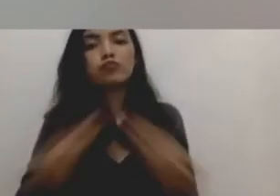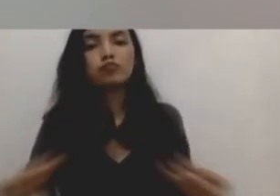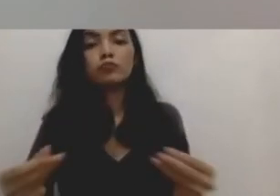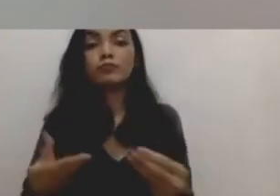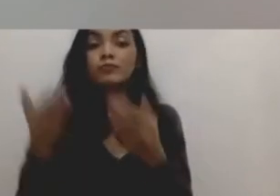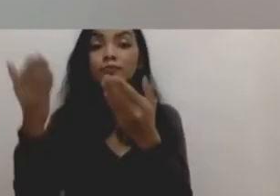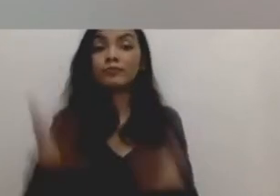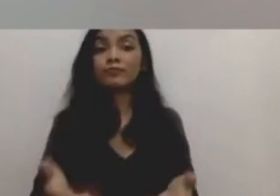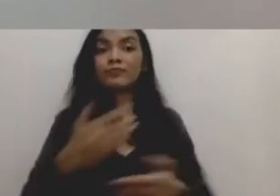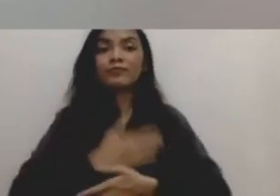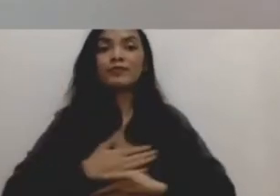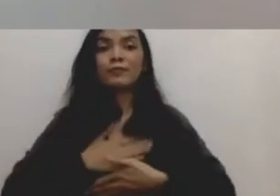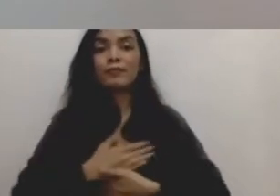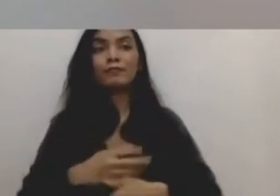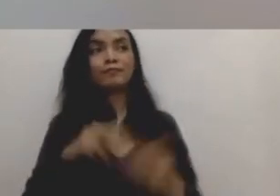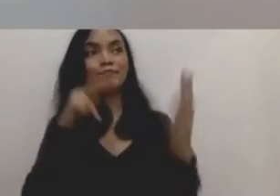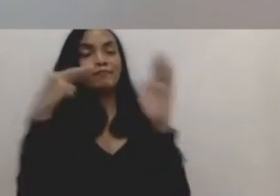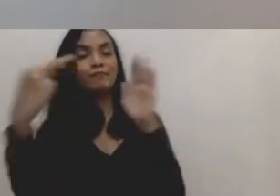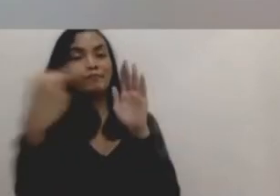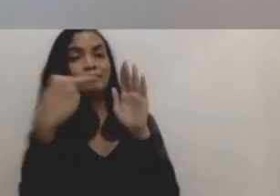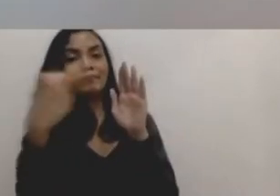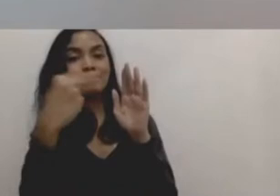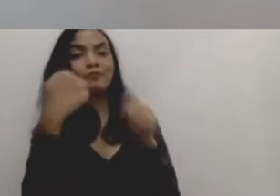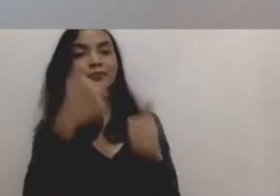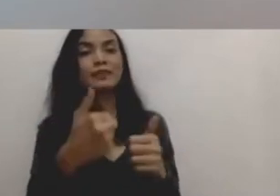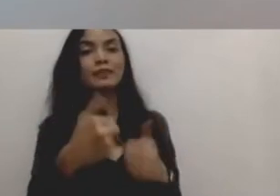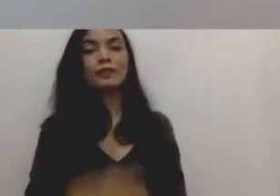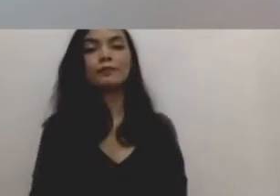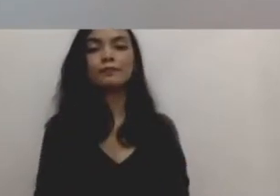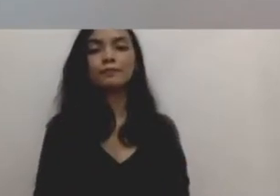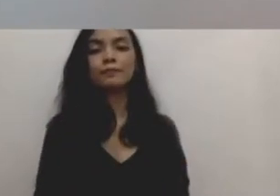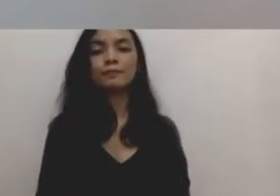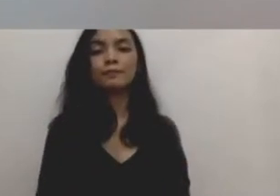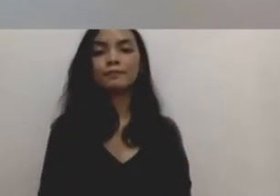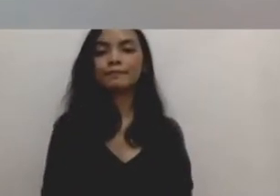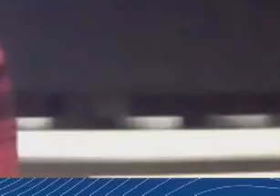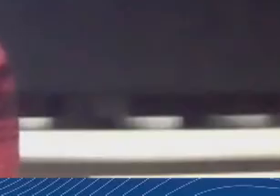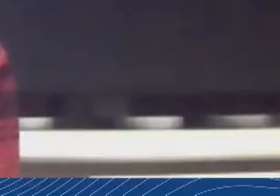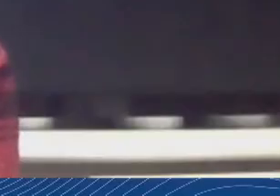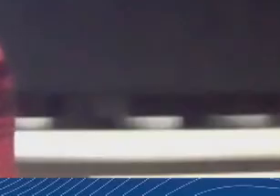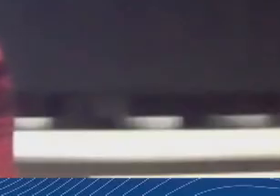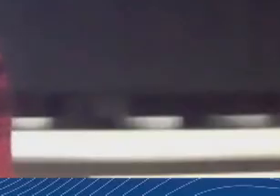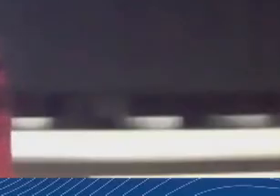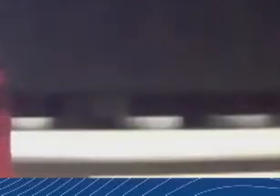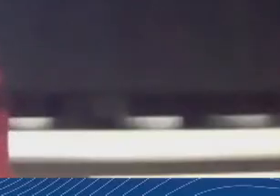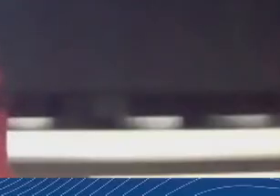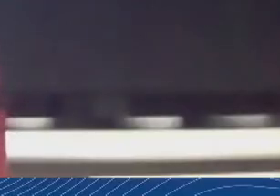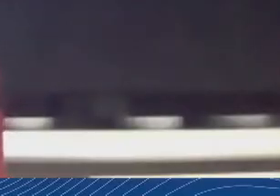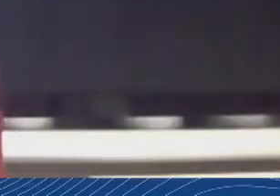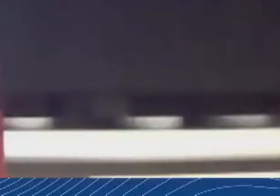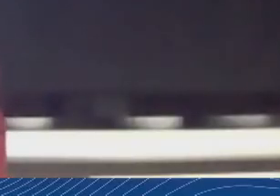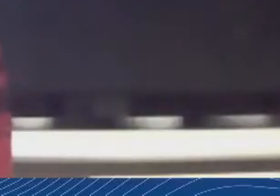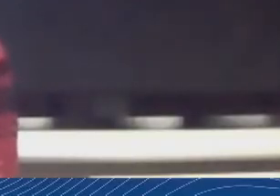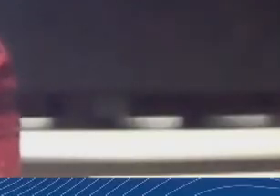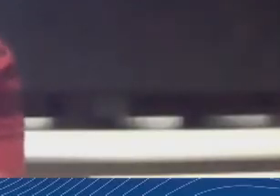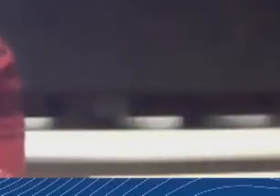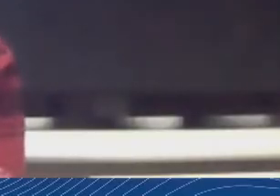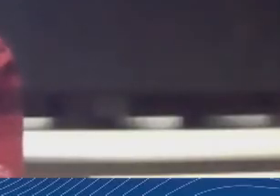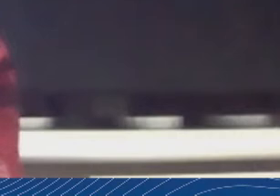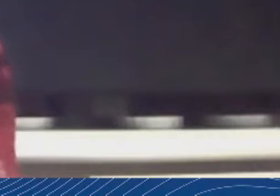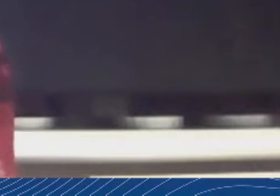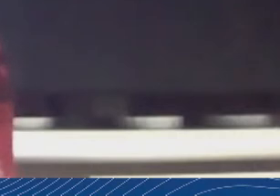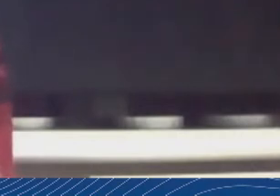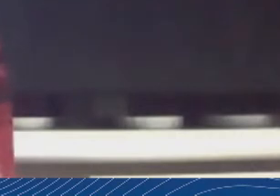dan terima kasih. Terima kasih banyak Bapak Ryan Washburn for the opening remarks.